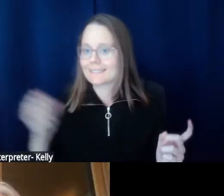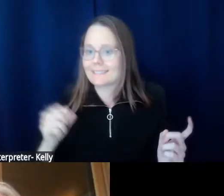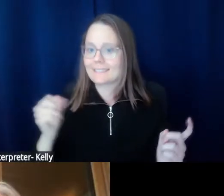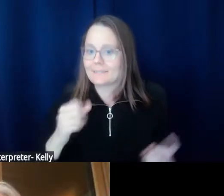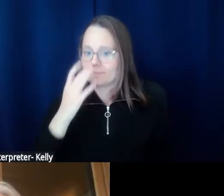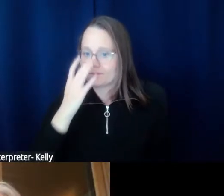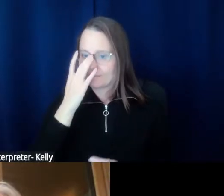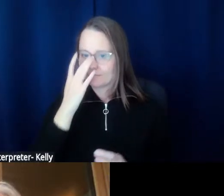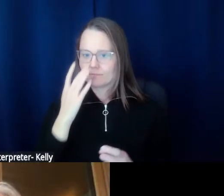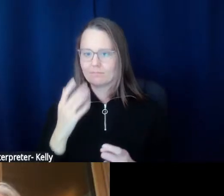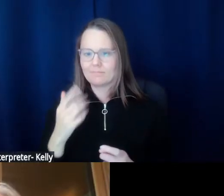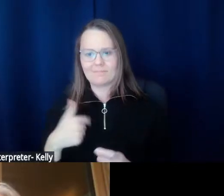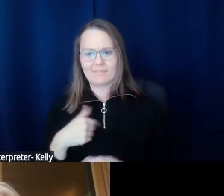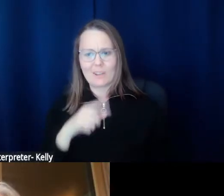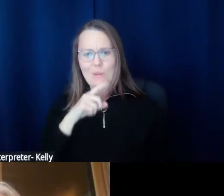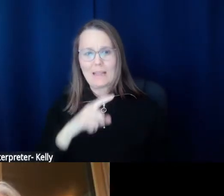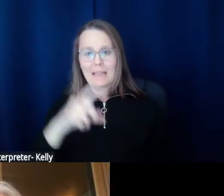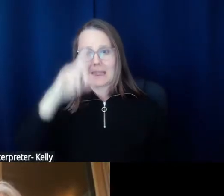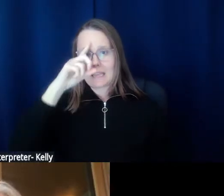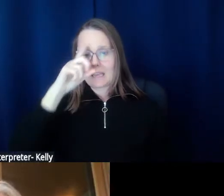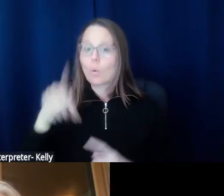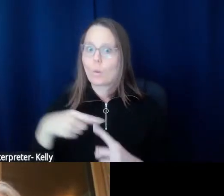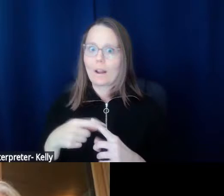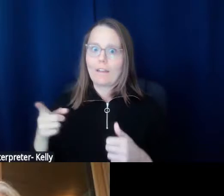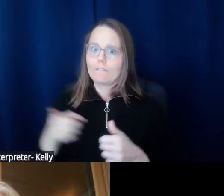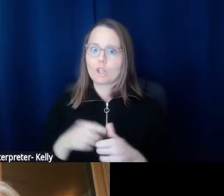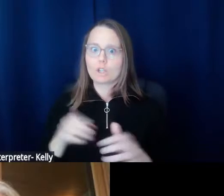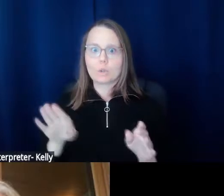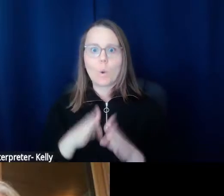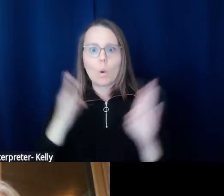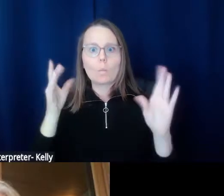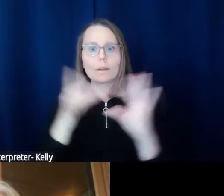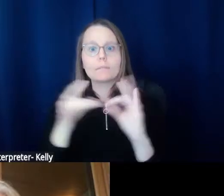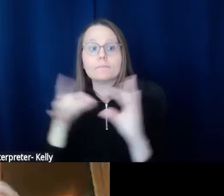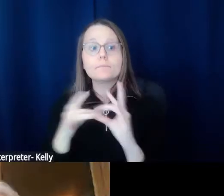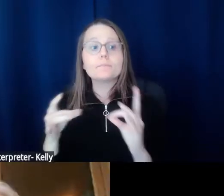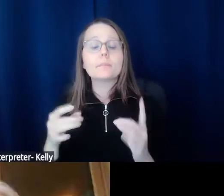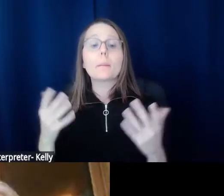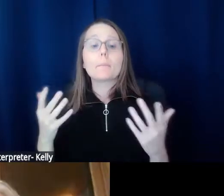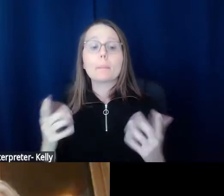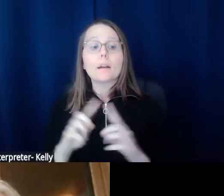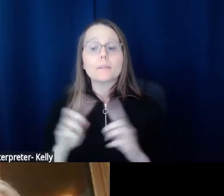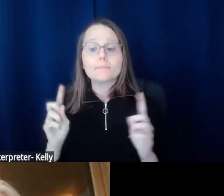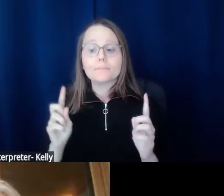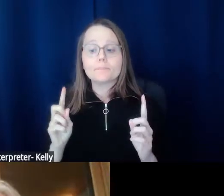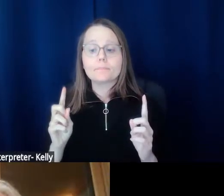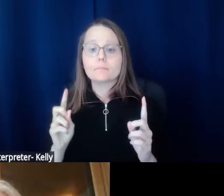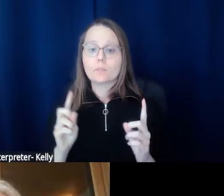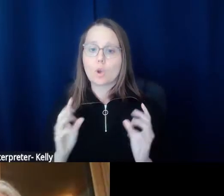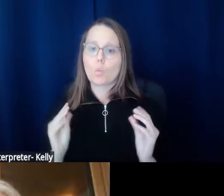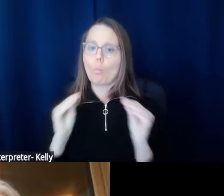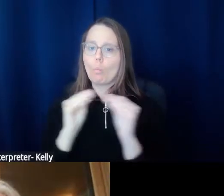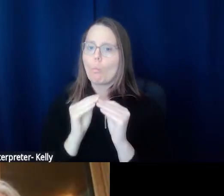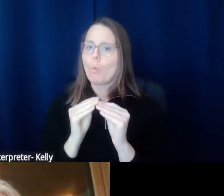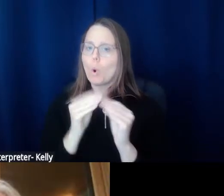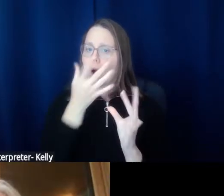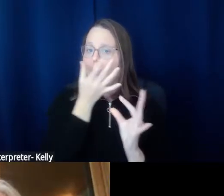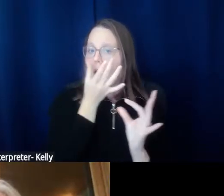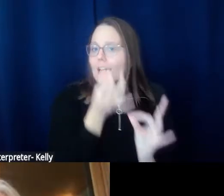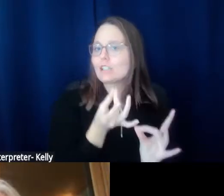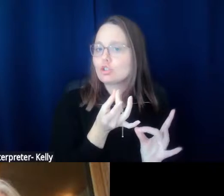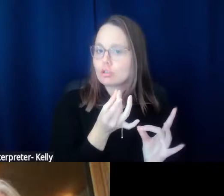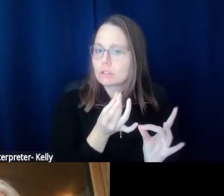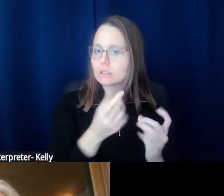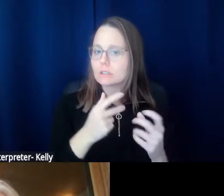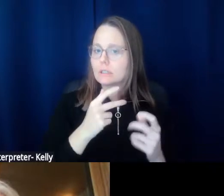I really think, as I said when I opened, just the fact that there is more interest in what the patient's